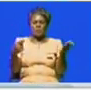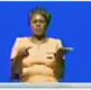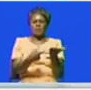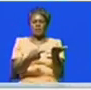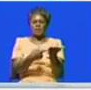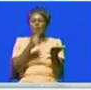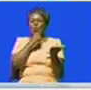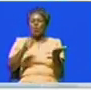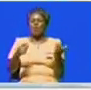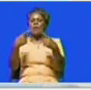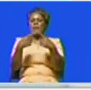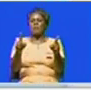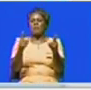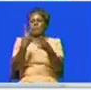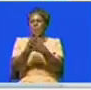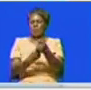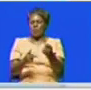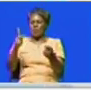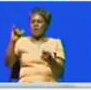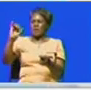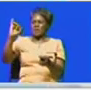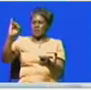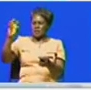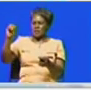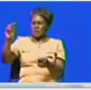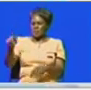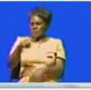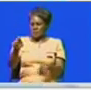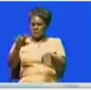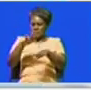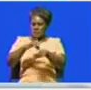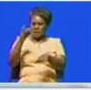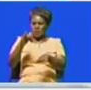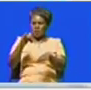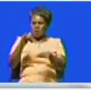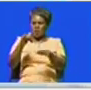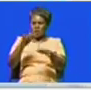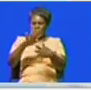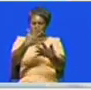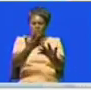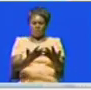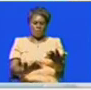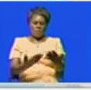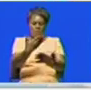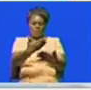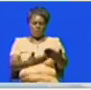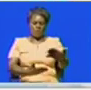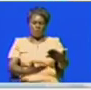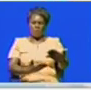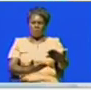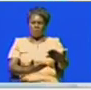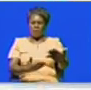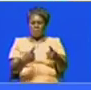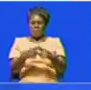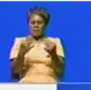and manual transmission through the KIEMS kit. The irregularities touch on the format of the forms, the security features and all.